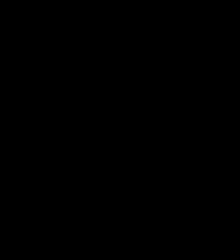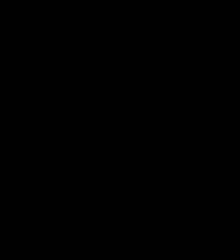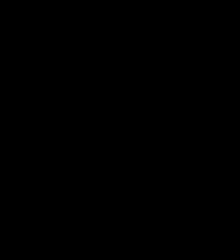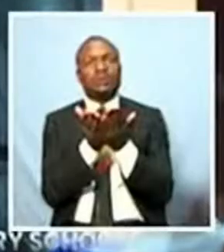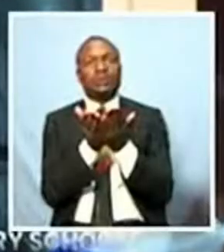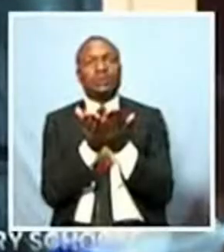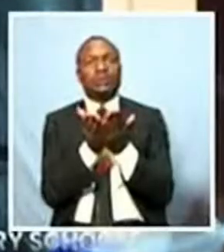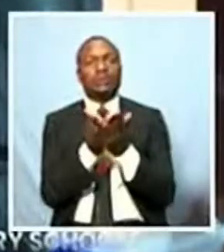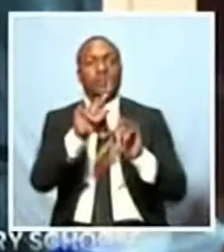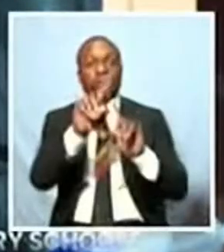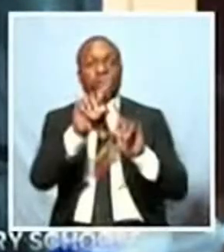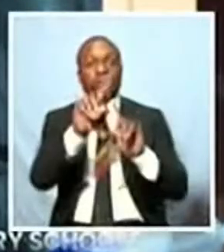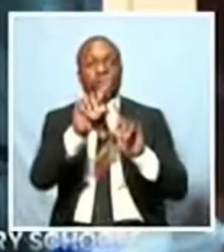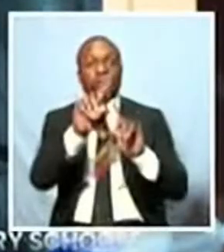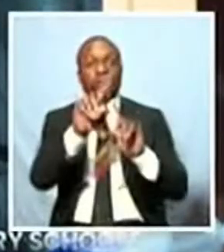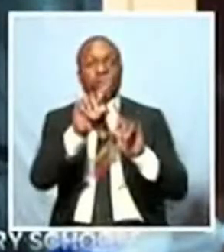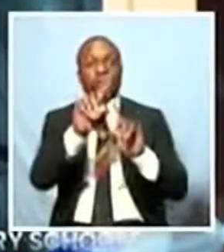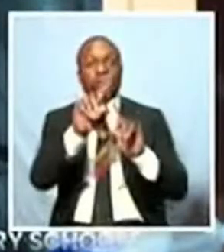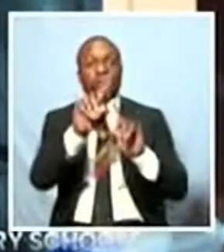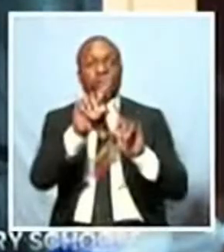are questions without